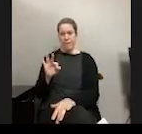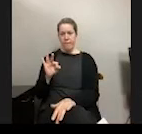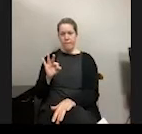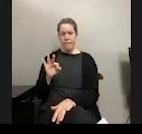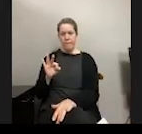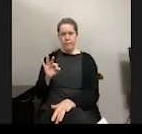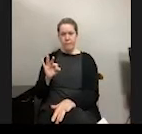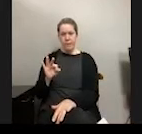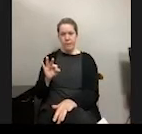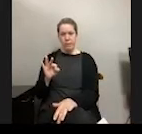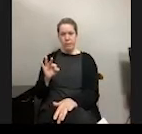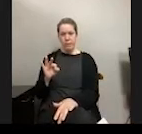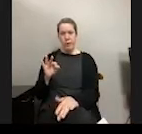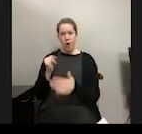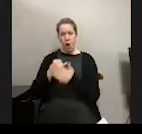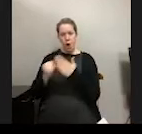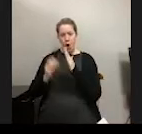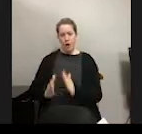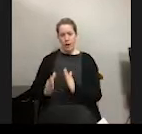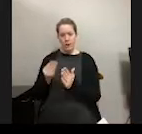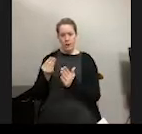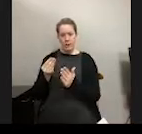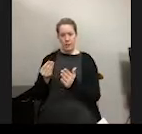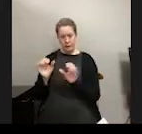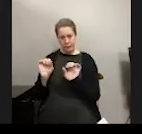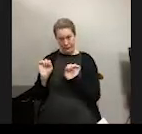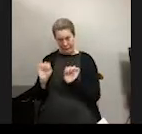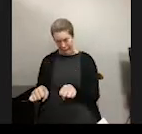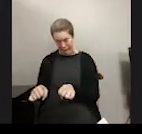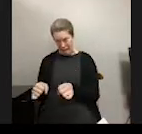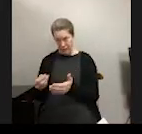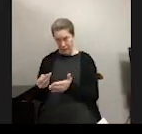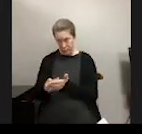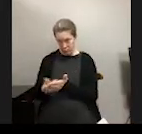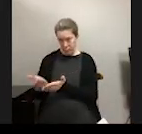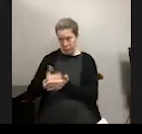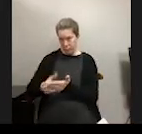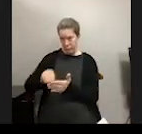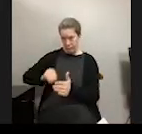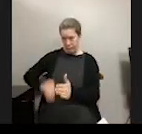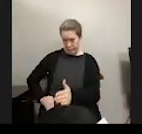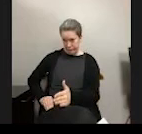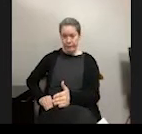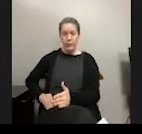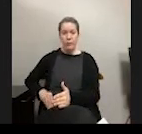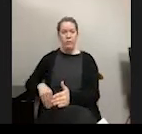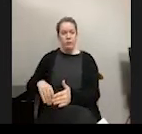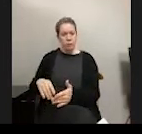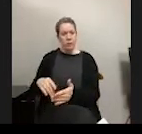that the audience feels much better. So memorable experiences.